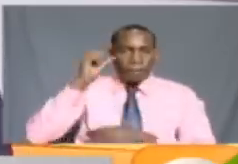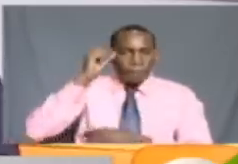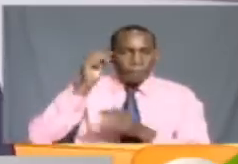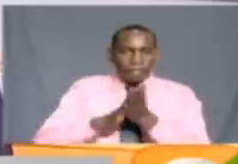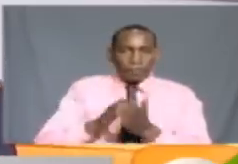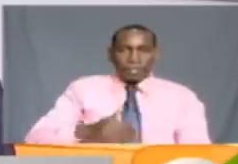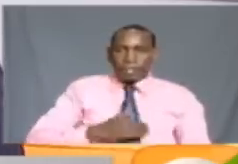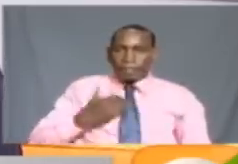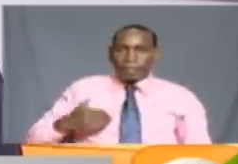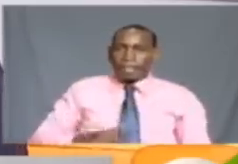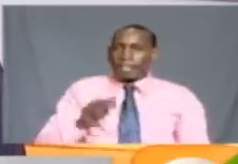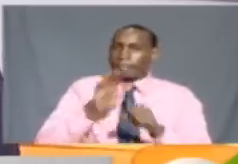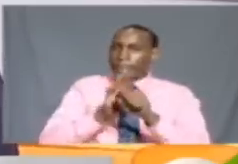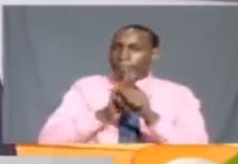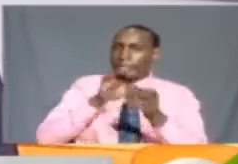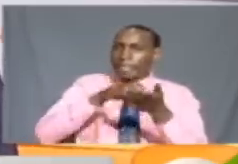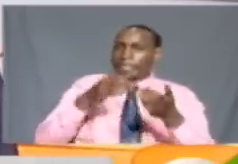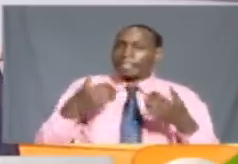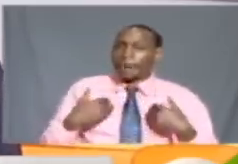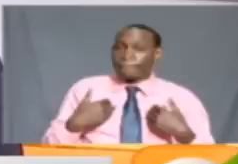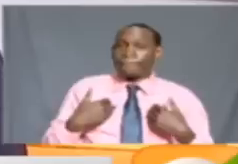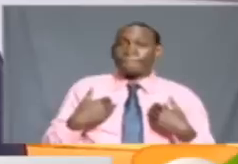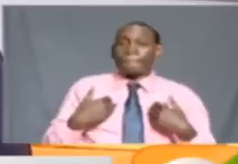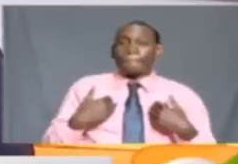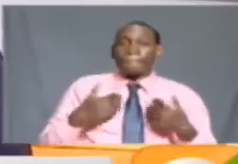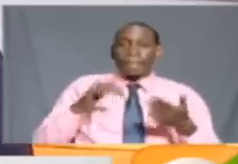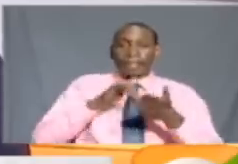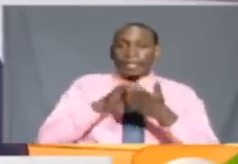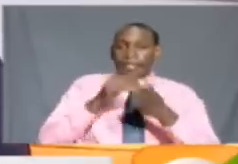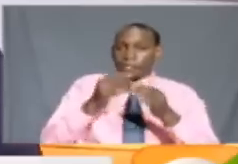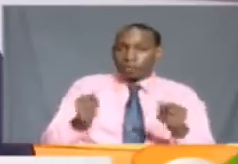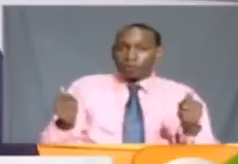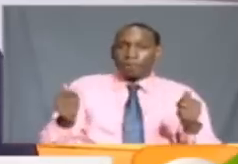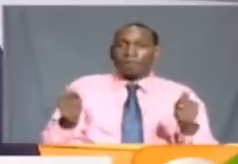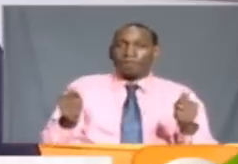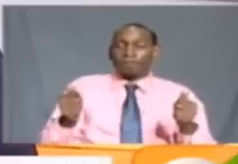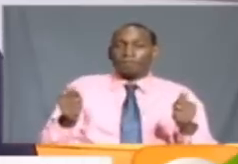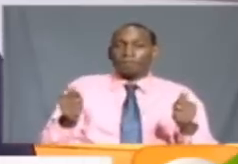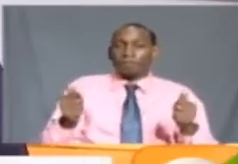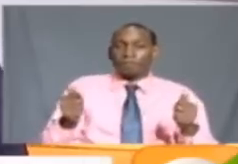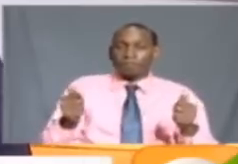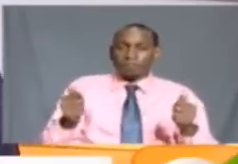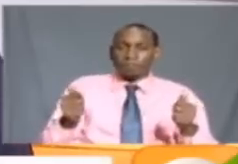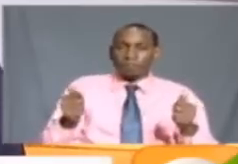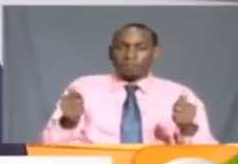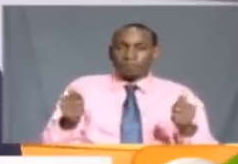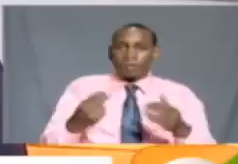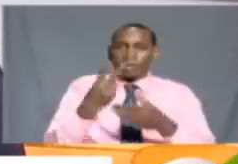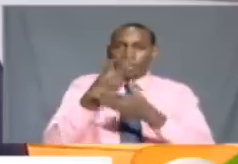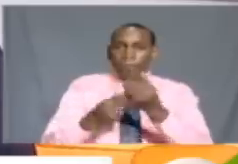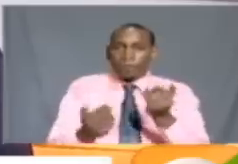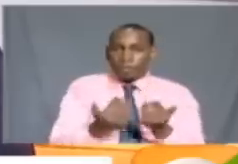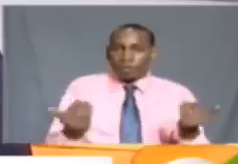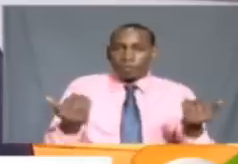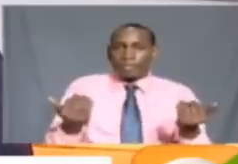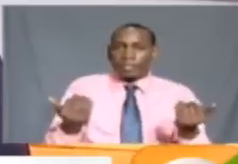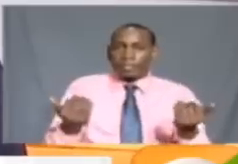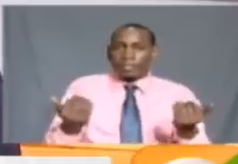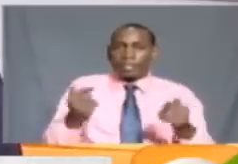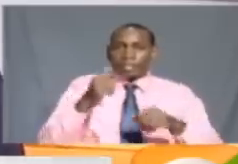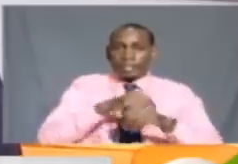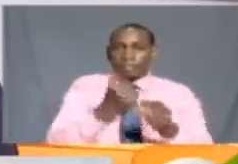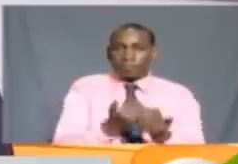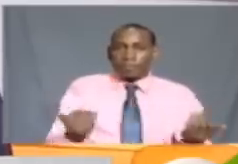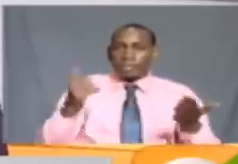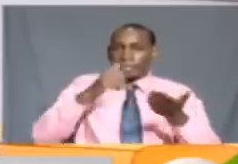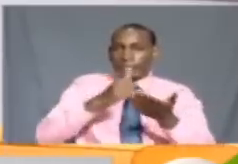Malindi there are quite a lot of those cases, that they address it as both children, especially when it comes to children, yeah, as children